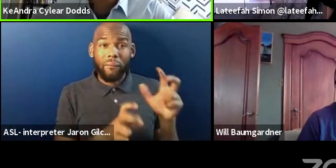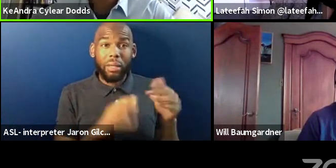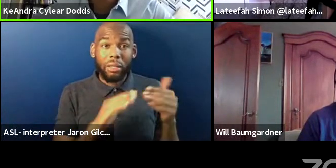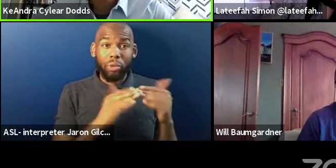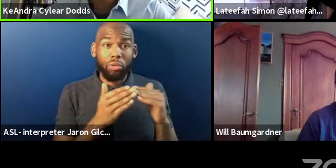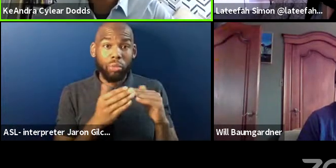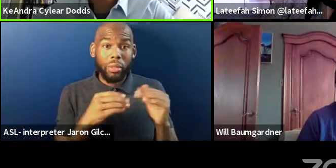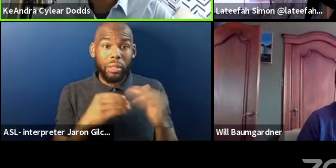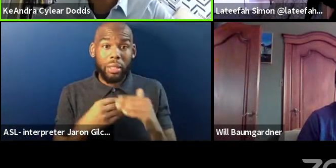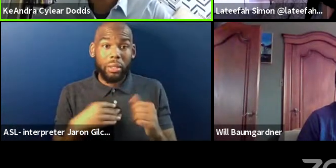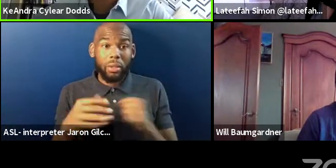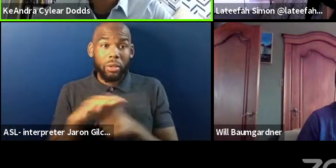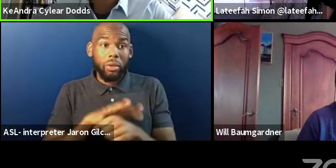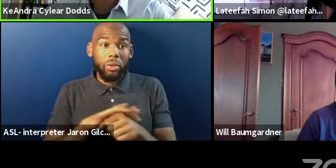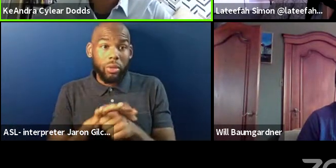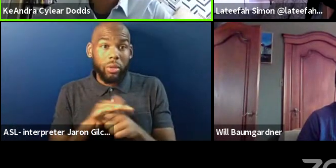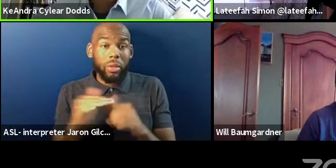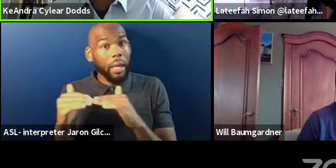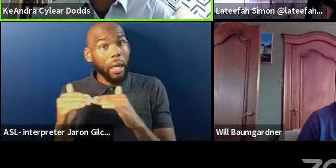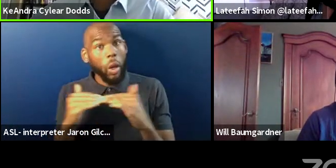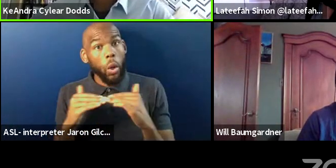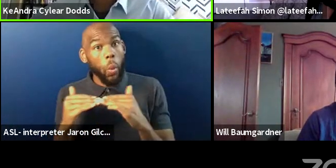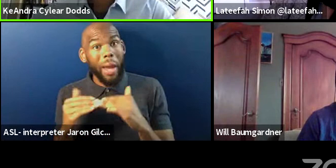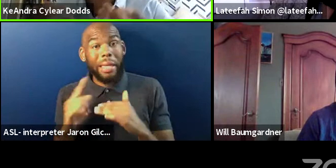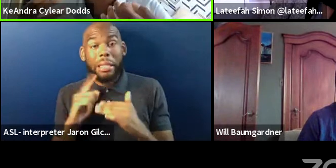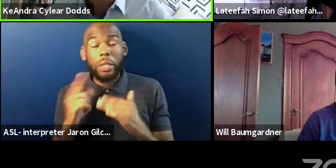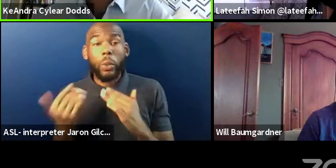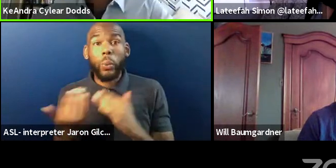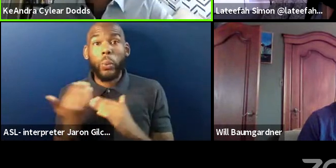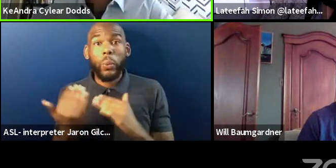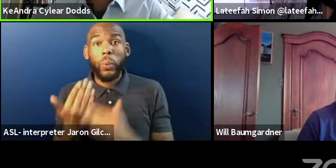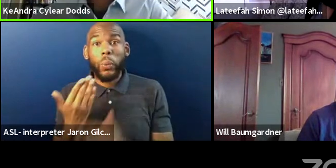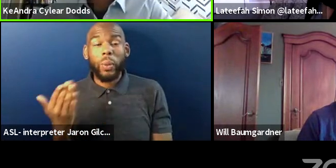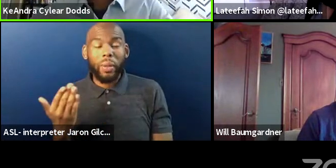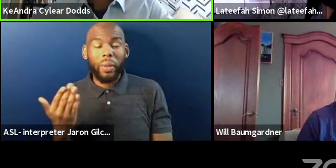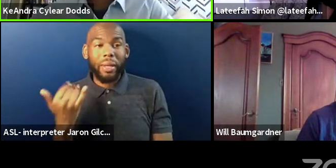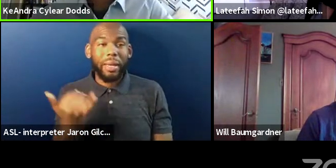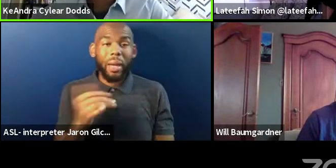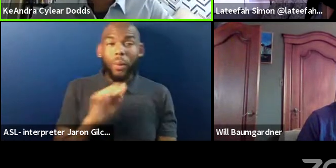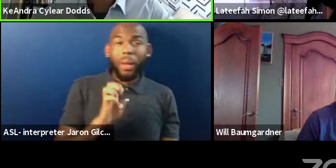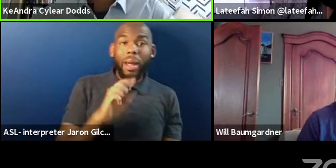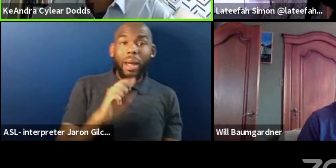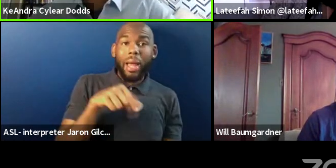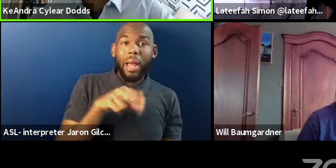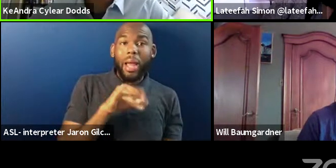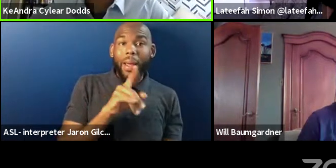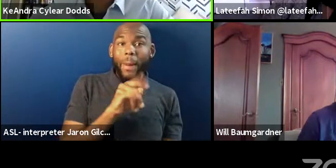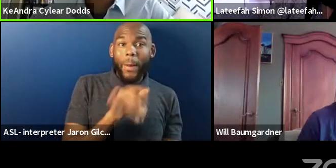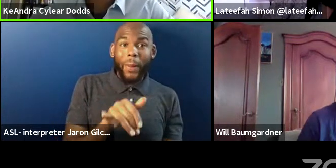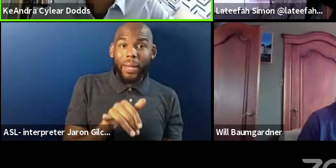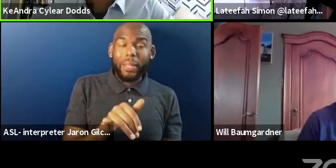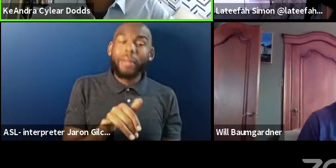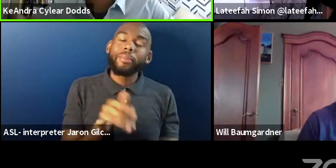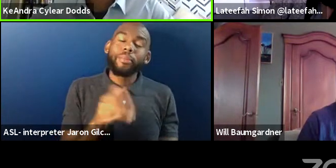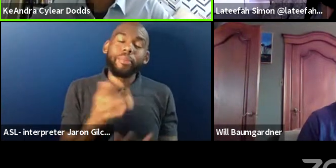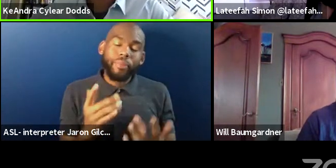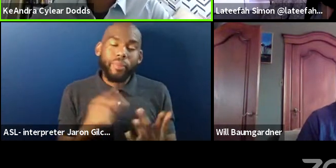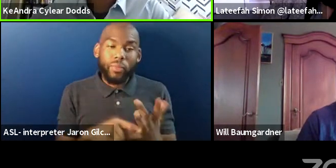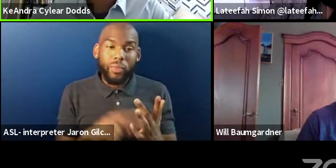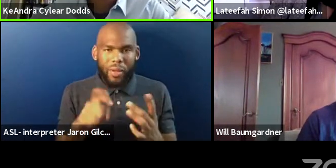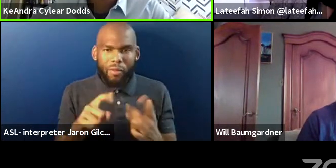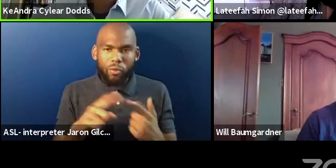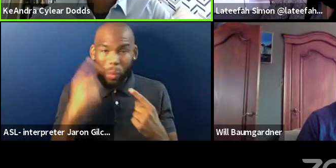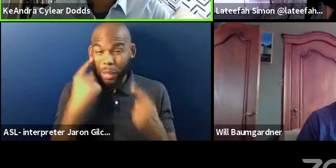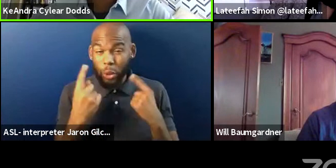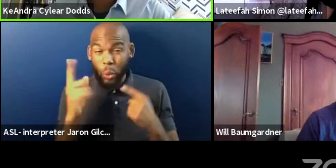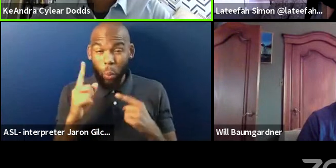And so equality was a newer thing, and now we're moving to equity, which the whole purpose is to take into account where people are starting from, what the actual need